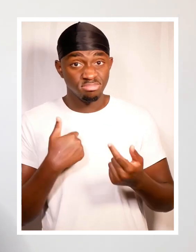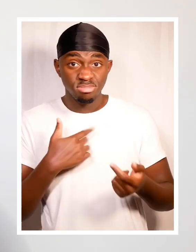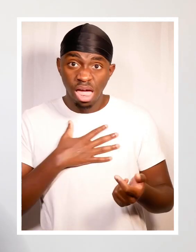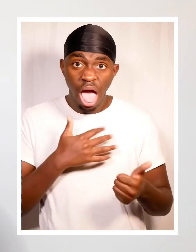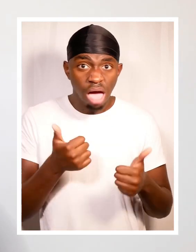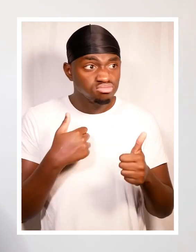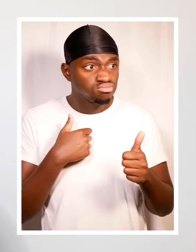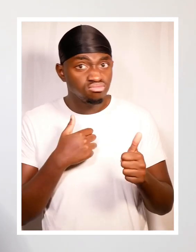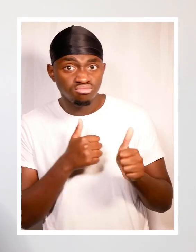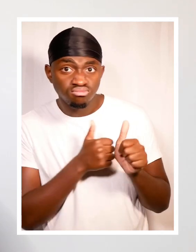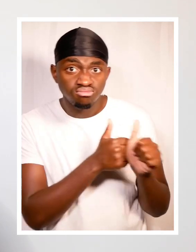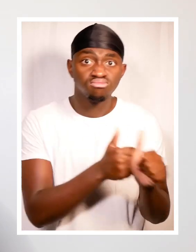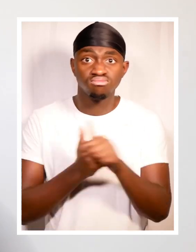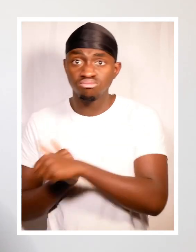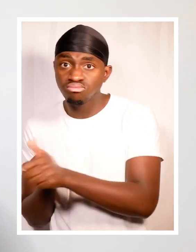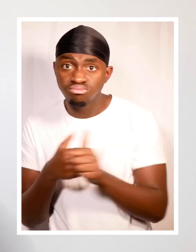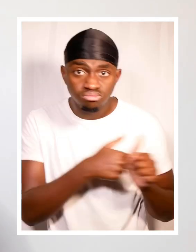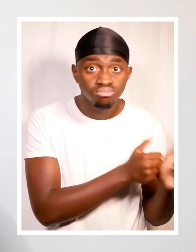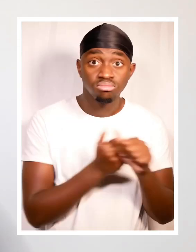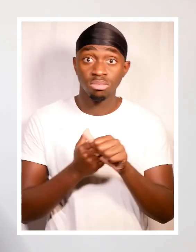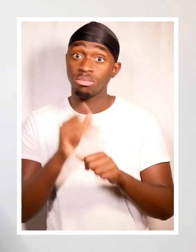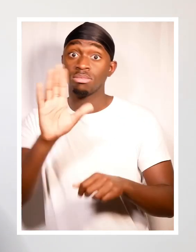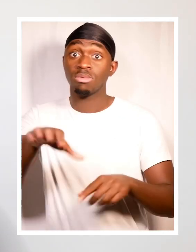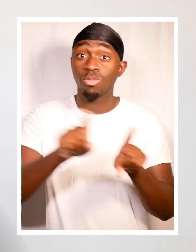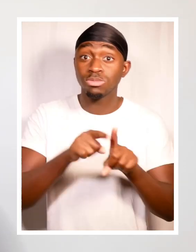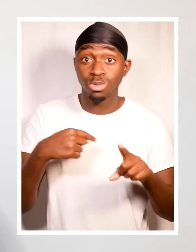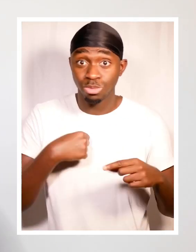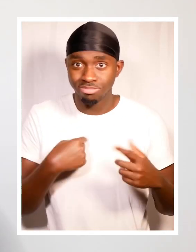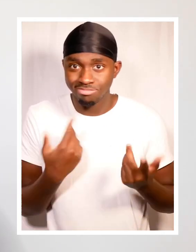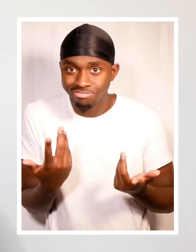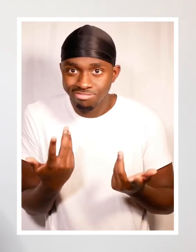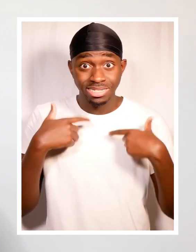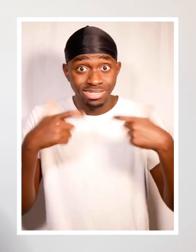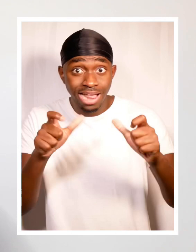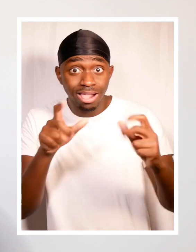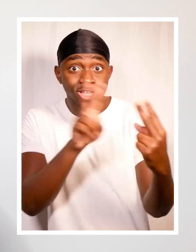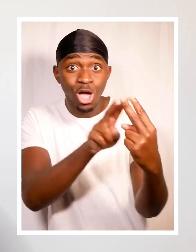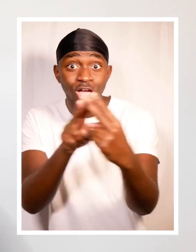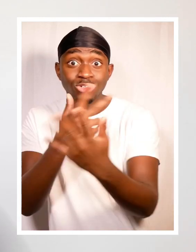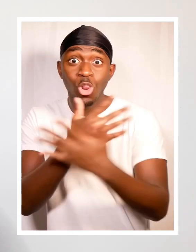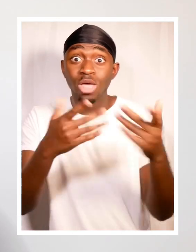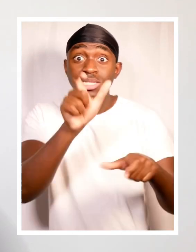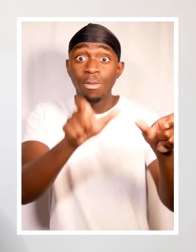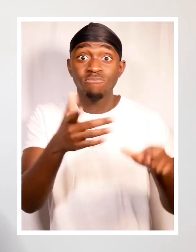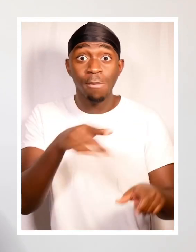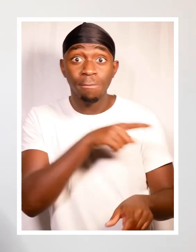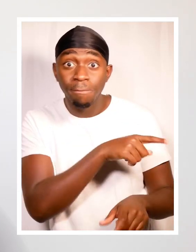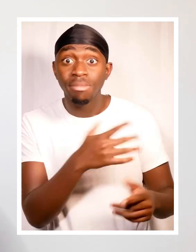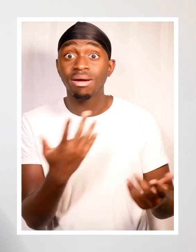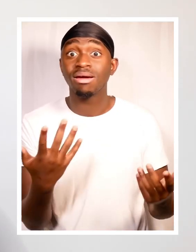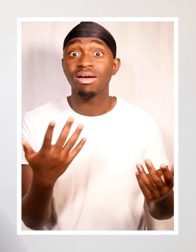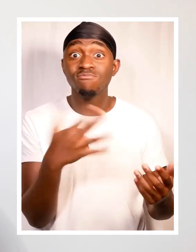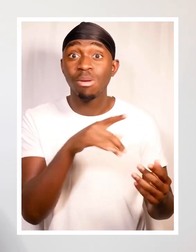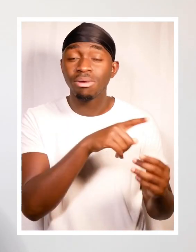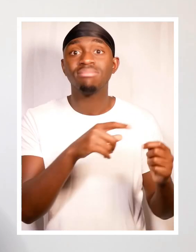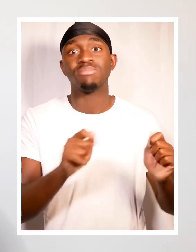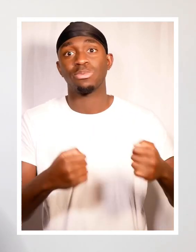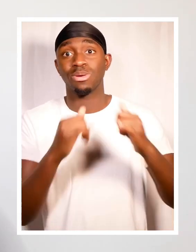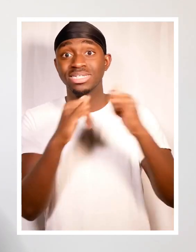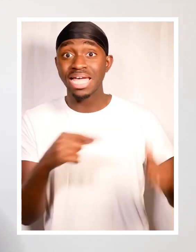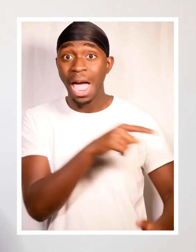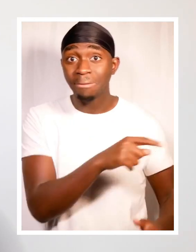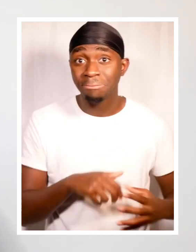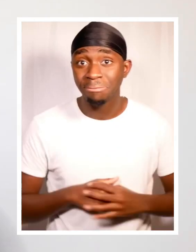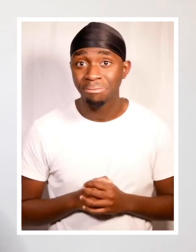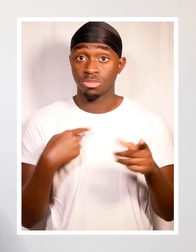it took a long time for things for me to click and i struggled in the boot camp i i generally struggled a lot it was